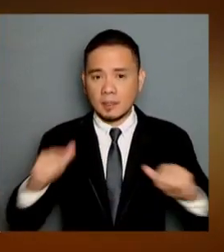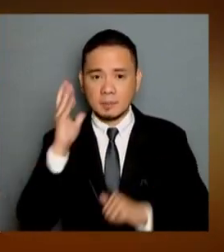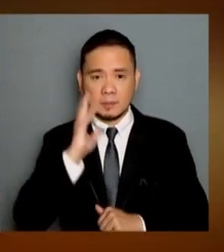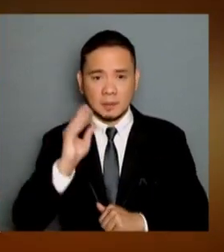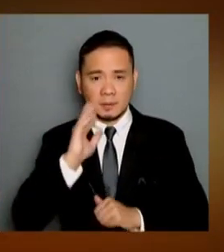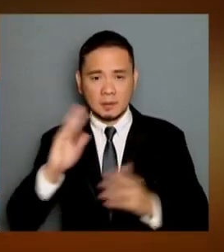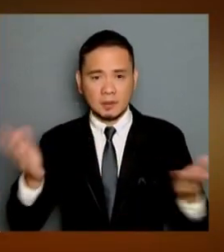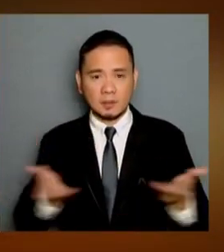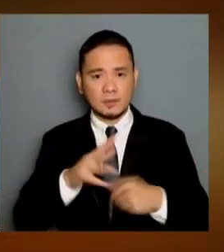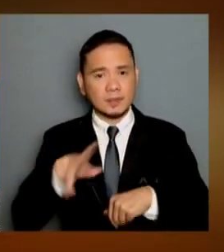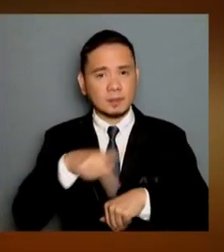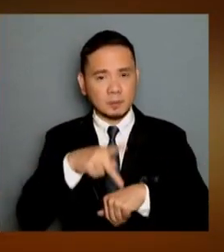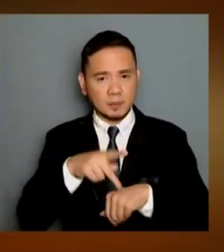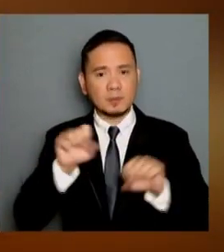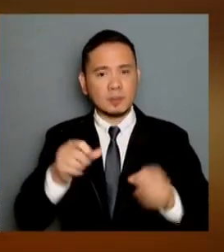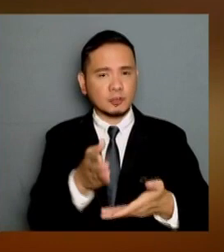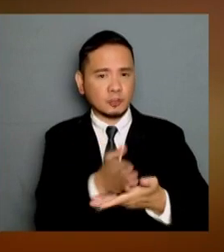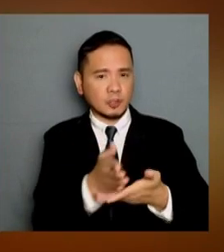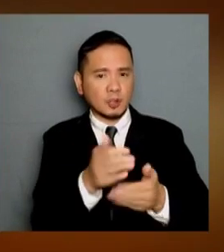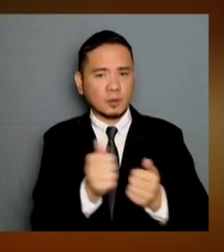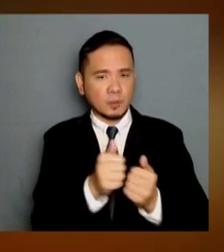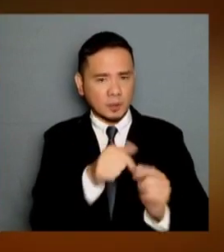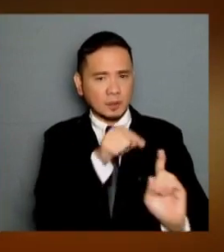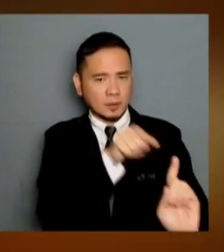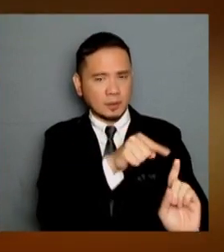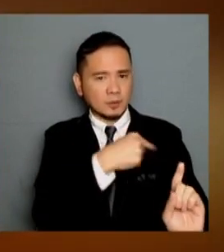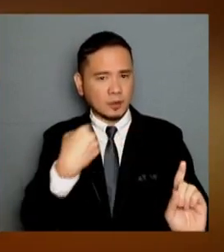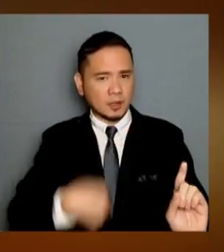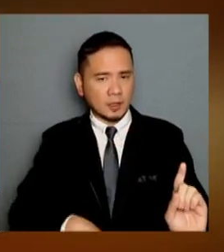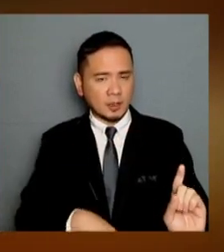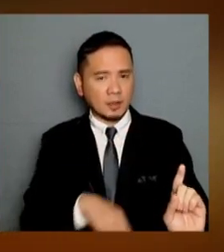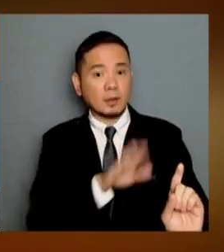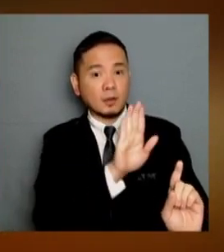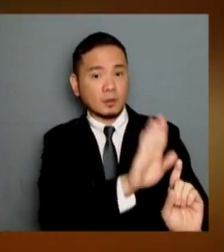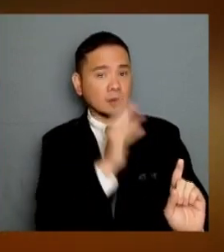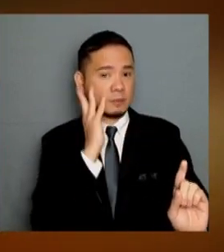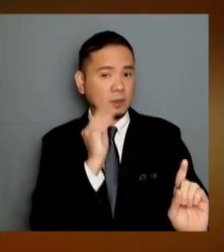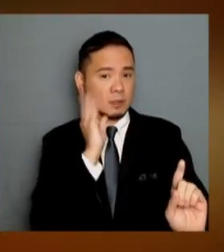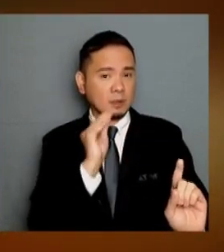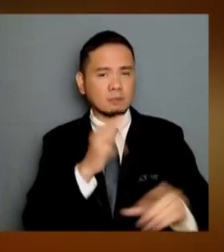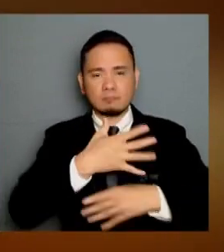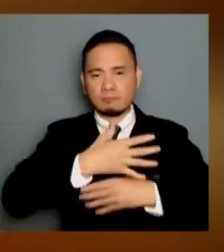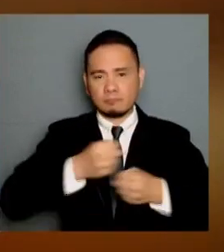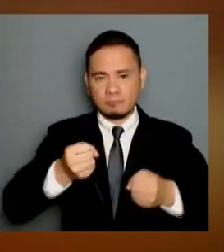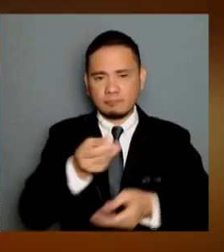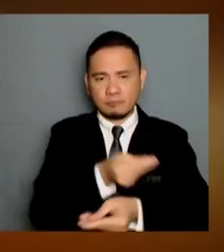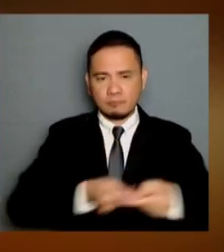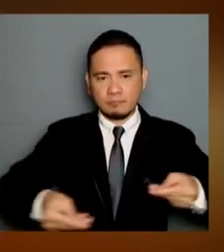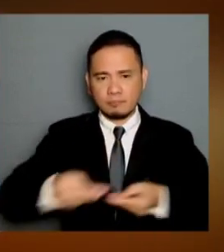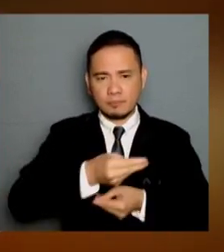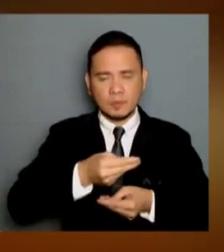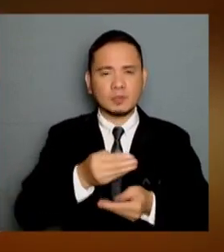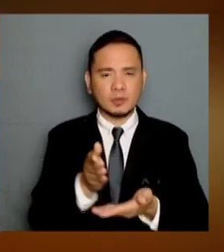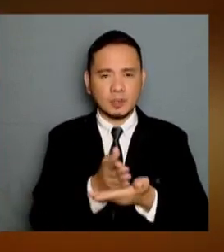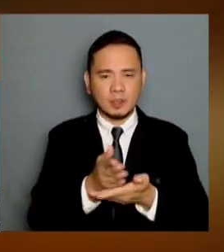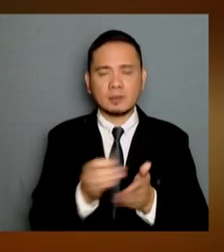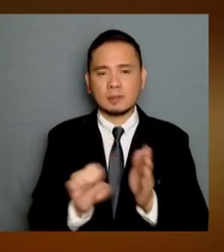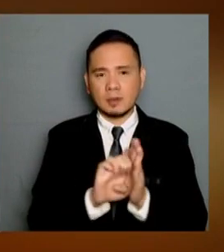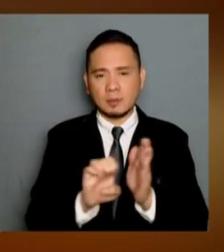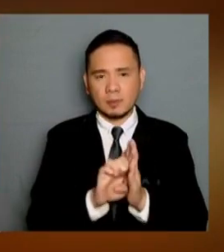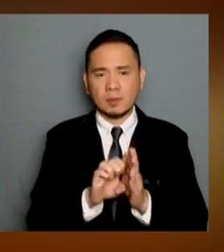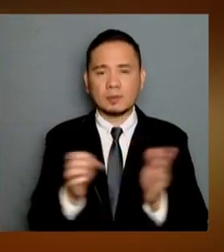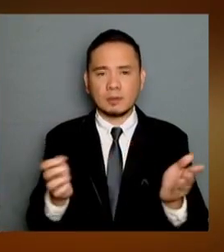impart to them, the Chinese, and what China has experienced, they can also help us with the transfer of technology and the